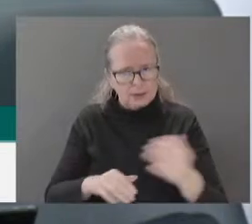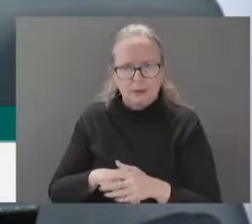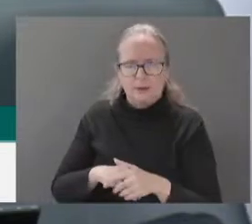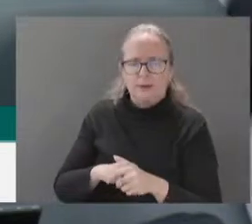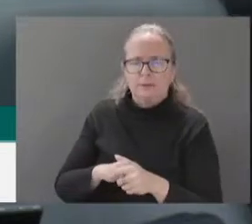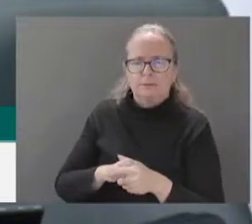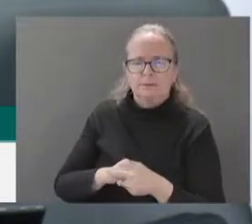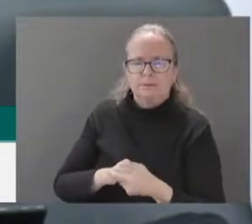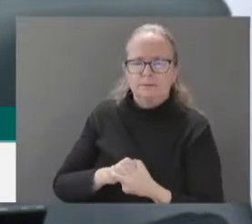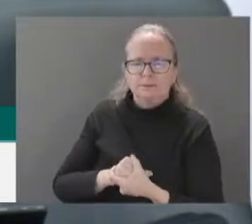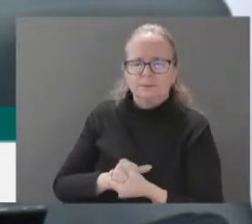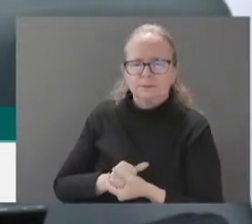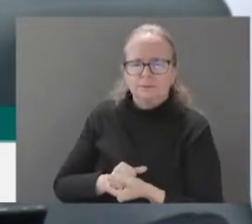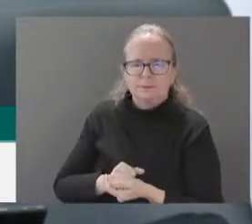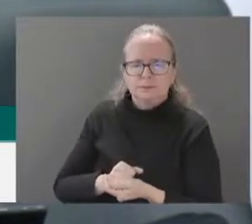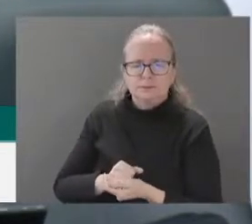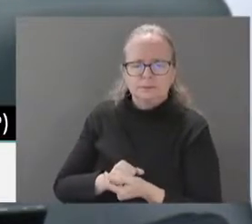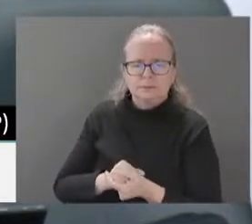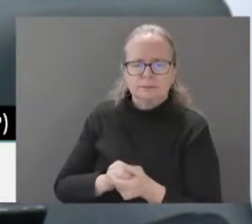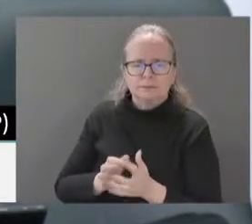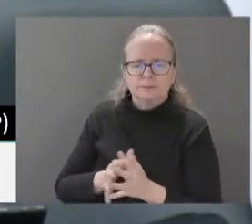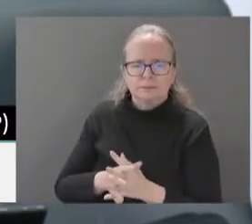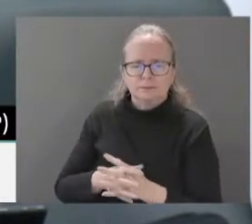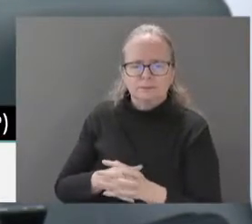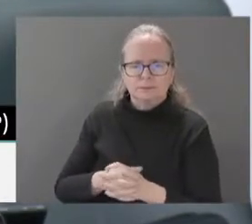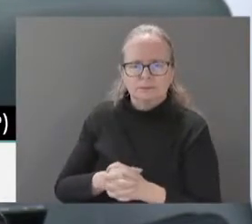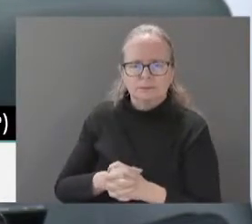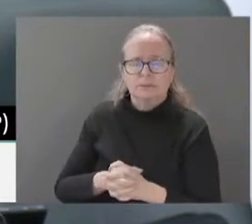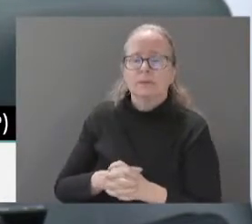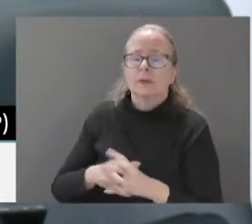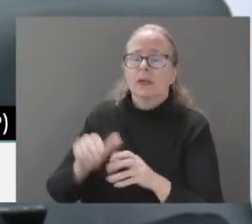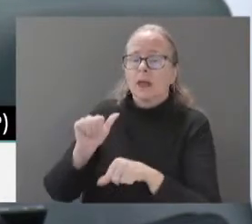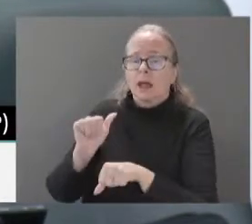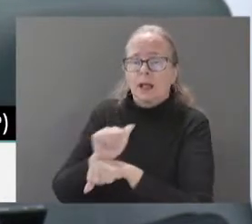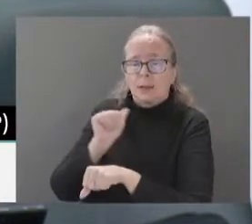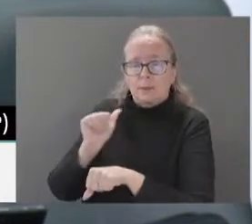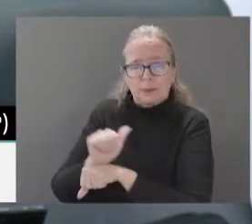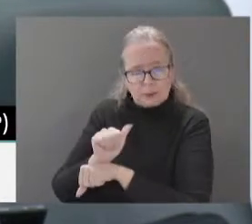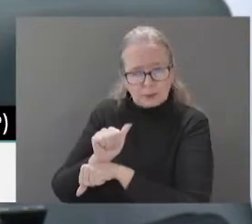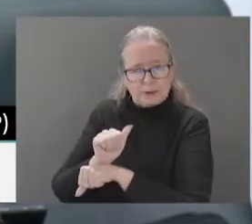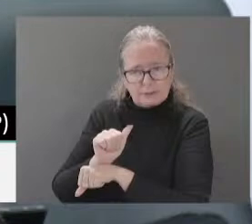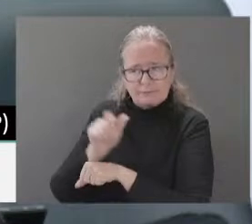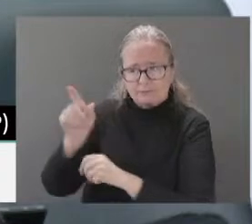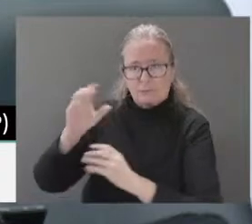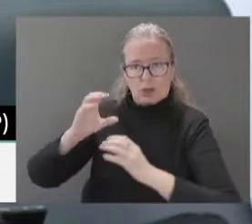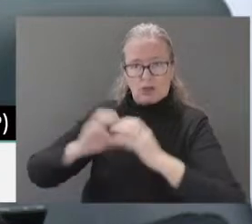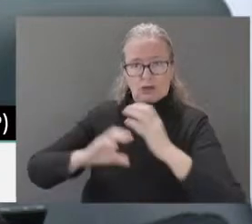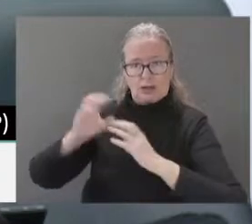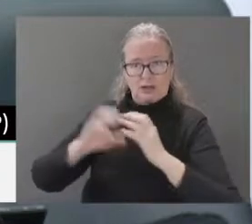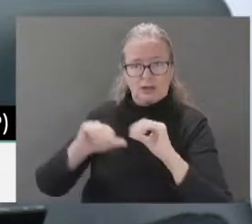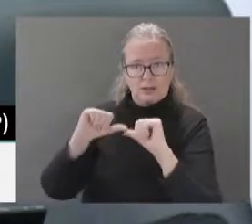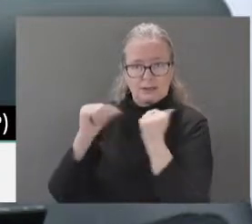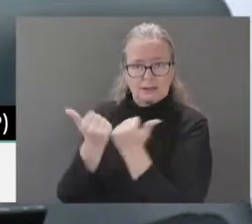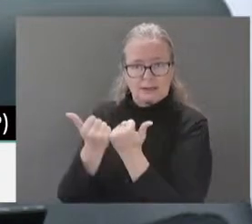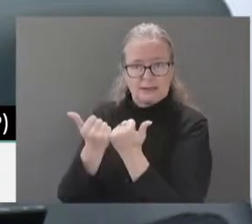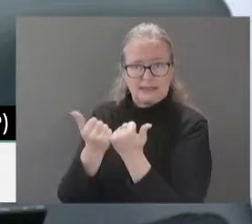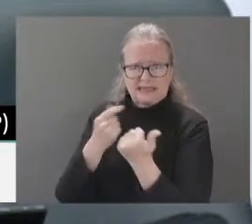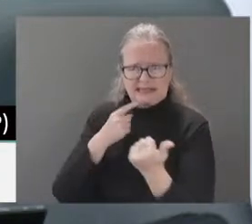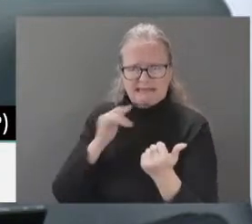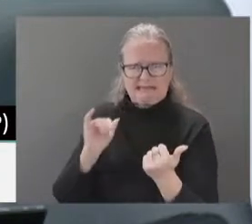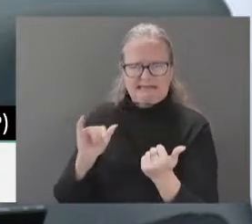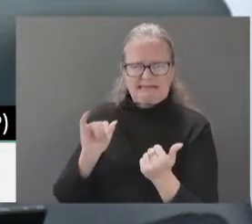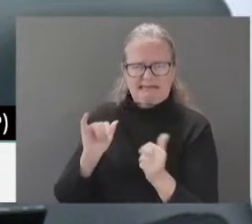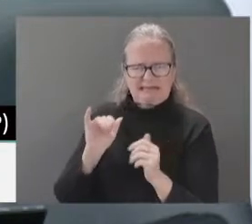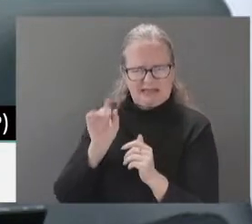Mong given that the Alberta road builders and heavy construction Association has stated that this government needs to double its provinal